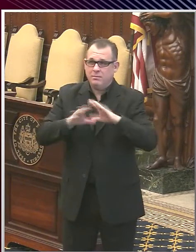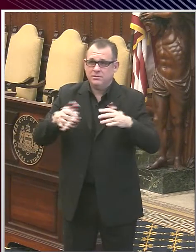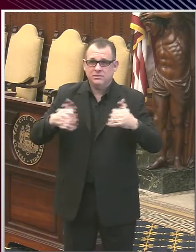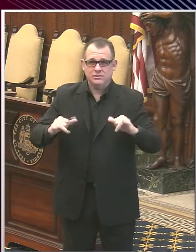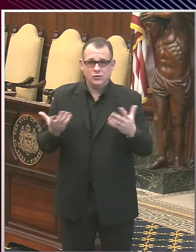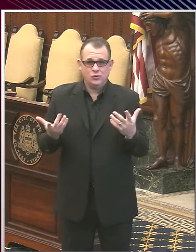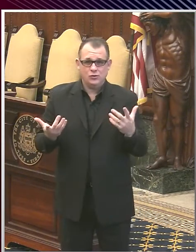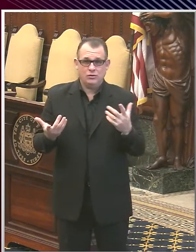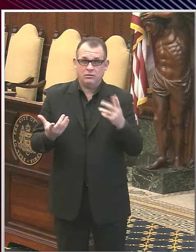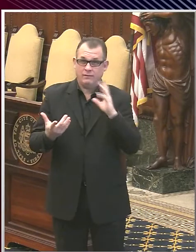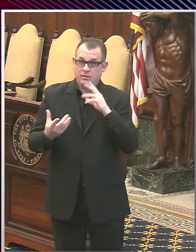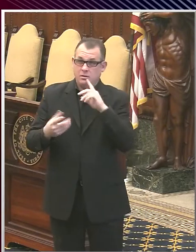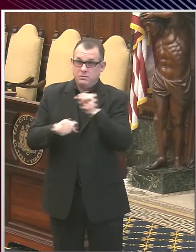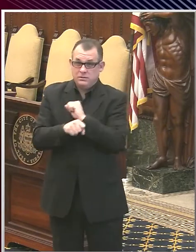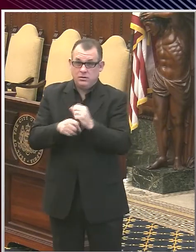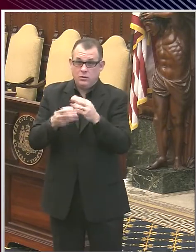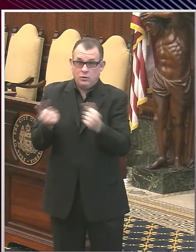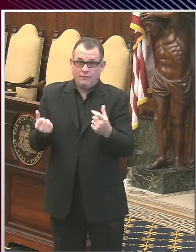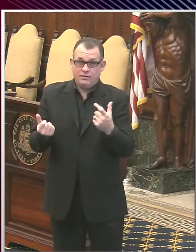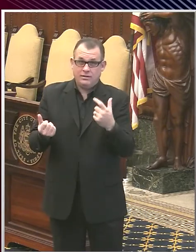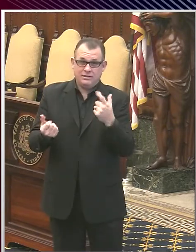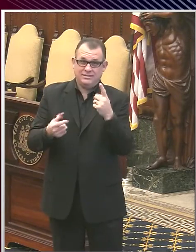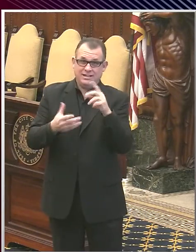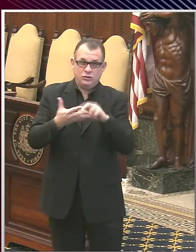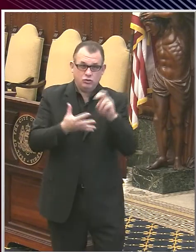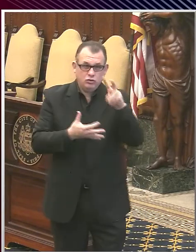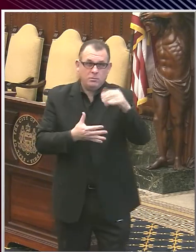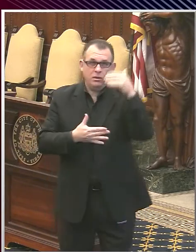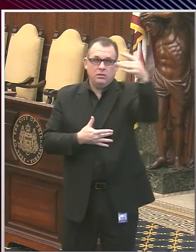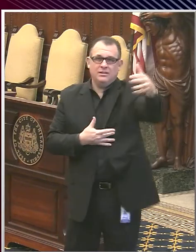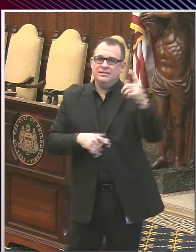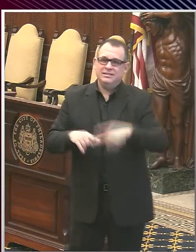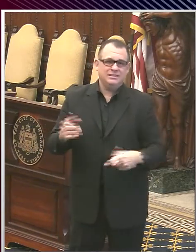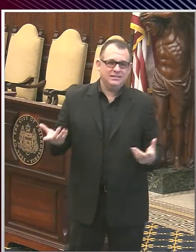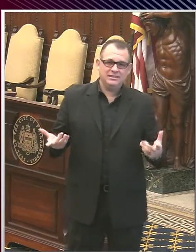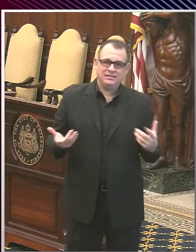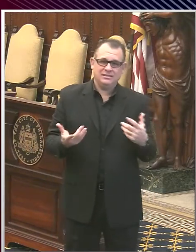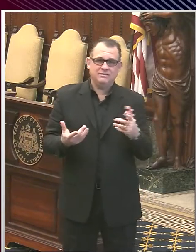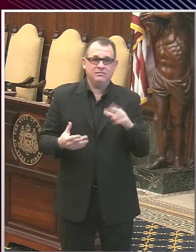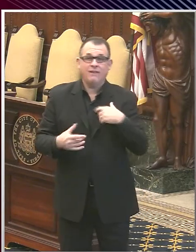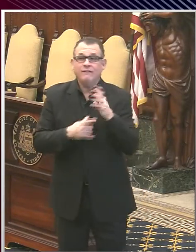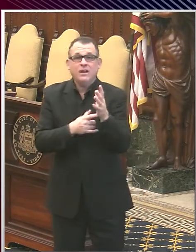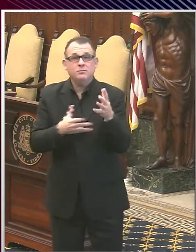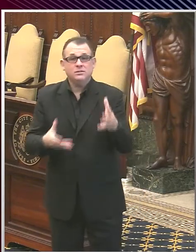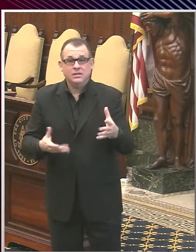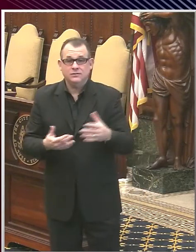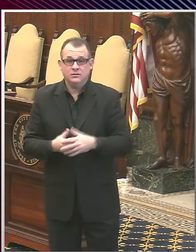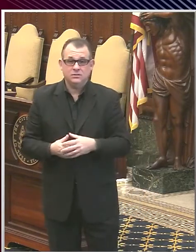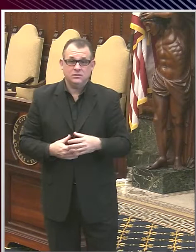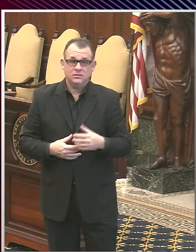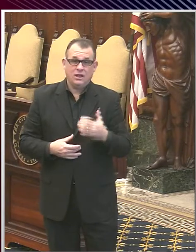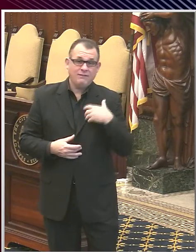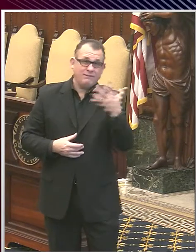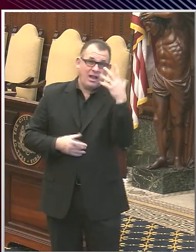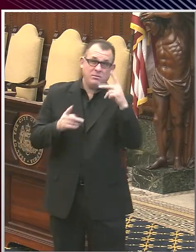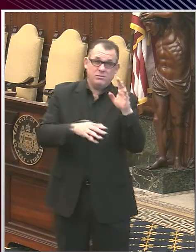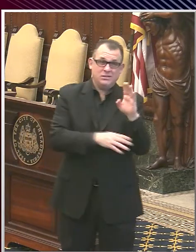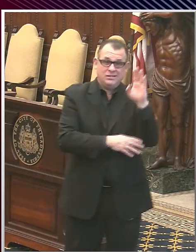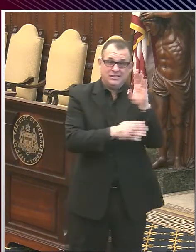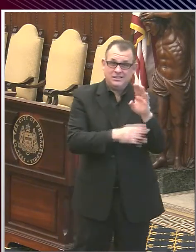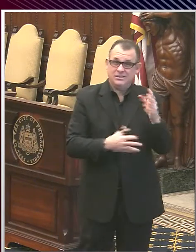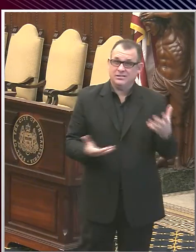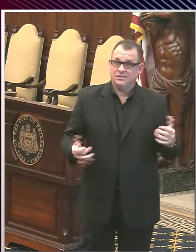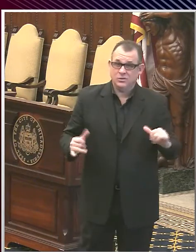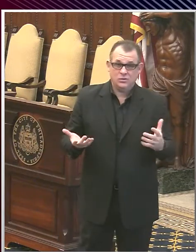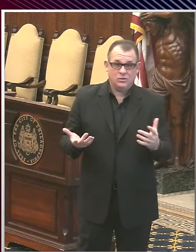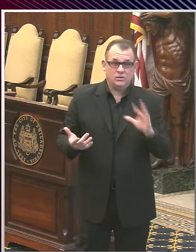what happens after it's over, we'll have to deal with down the line. Thanks, Denise. We have just 5 minutes left and still about 5